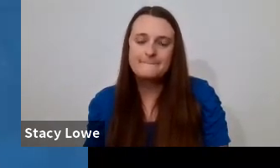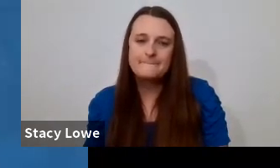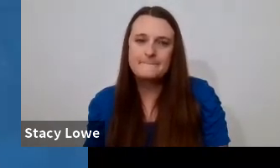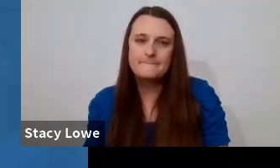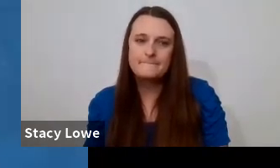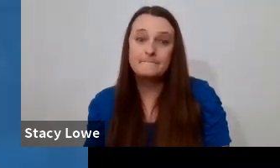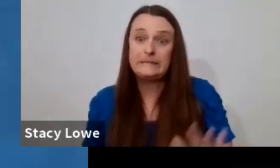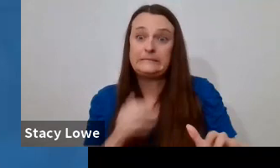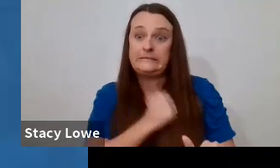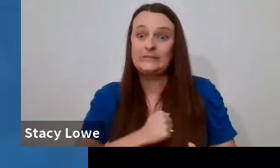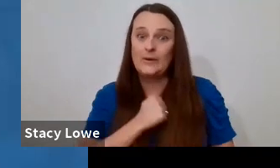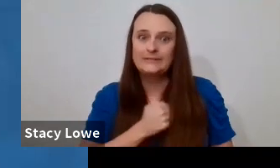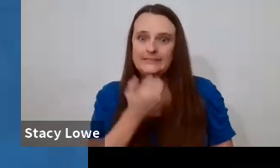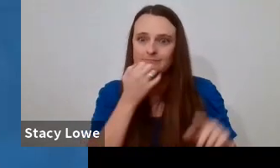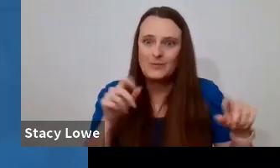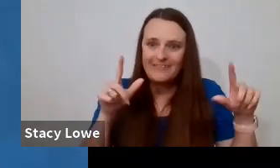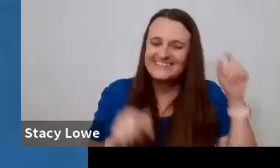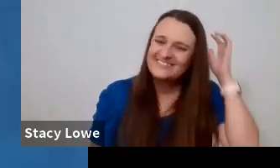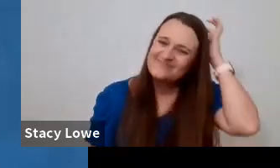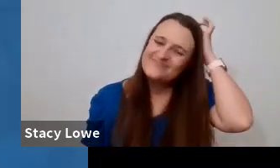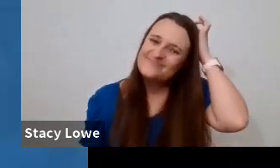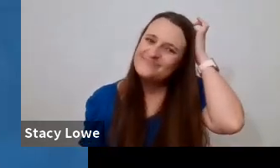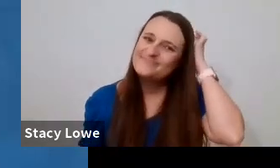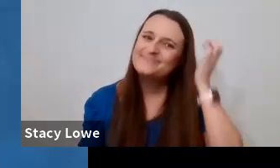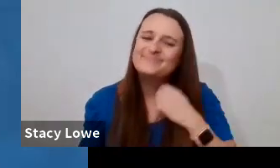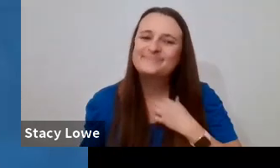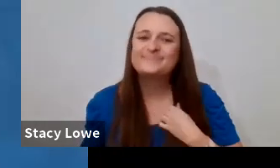those are losing my slide here.